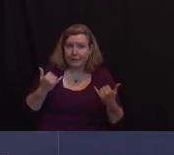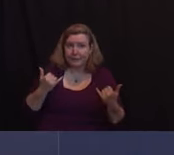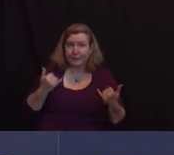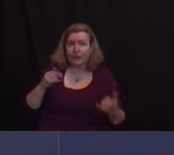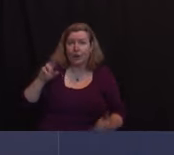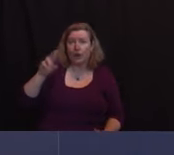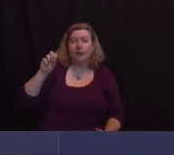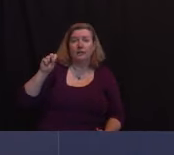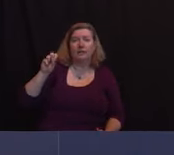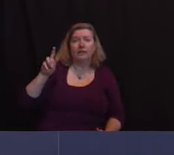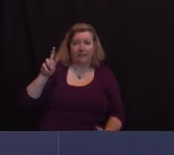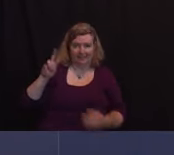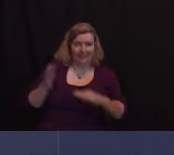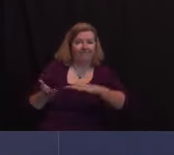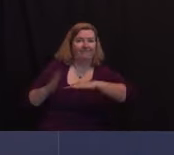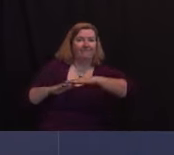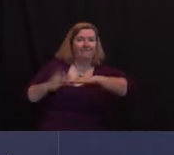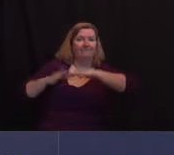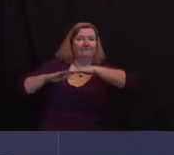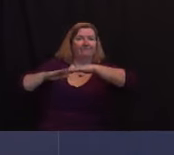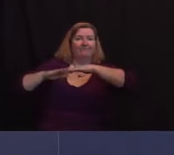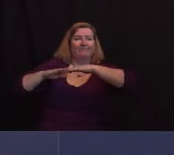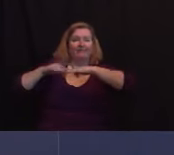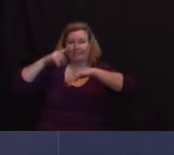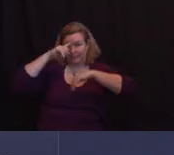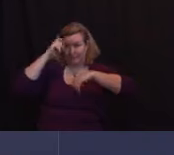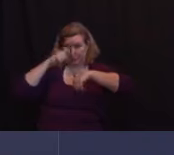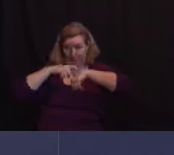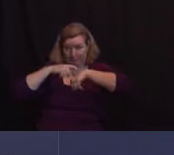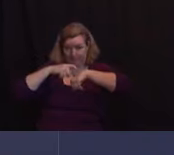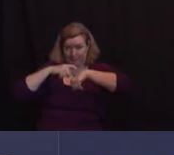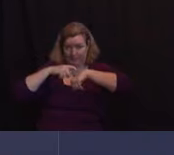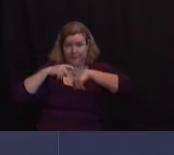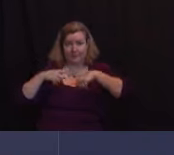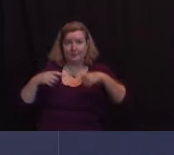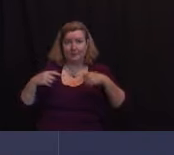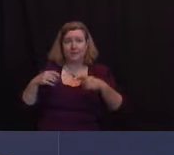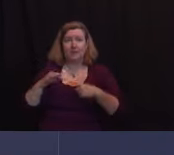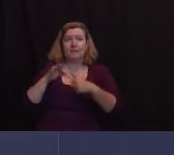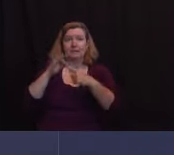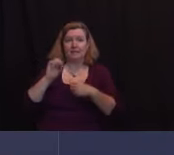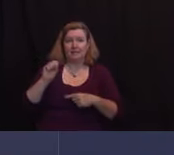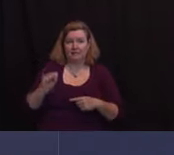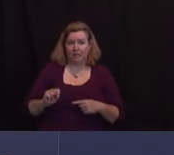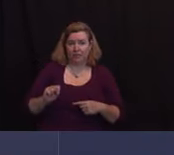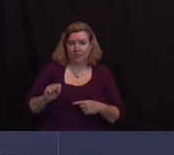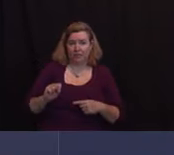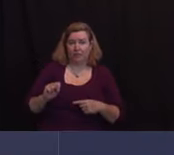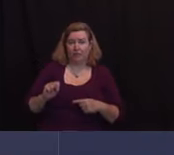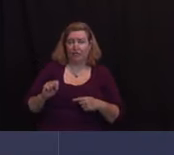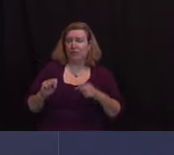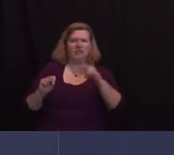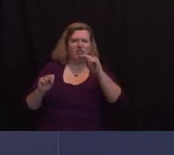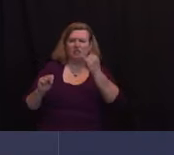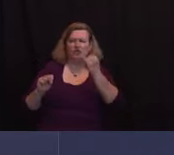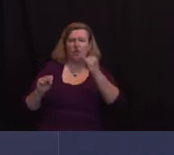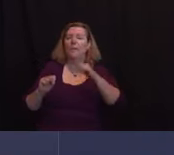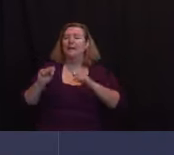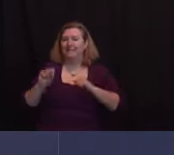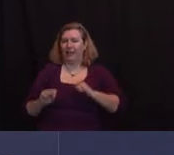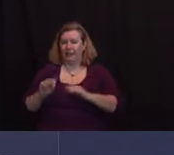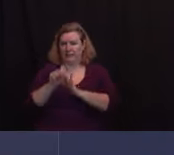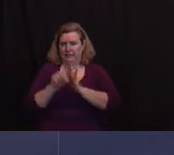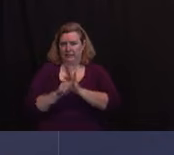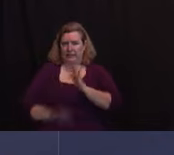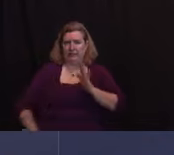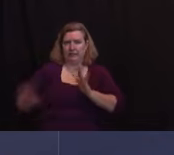RSV, activity this past summer, particularly in the southern states, not so much here in New Jersey, but in the southern states. CDC